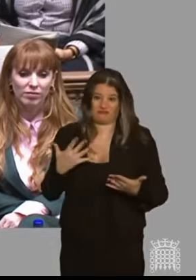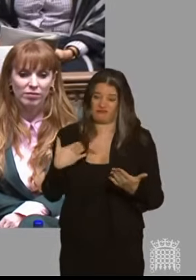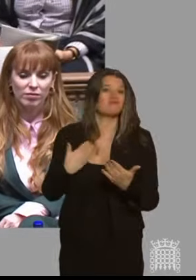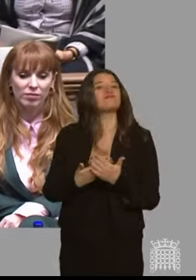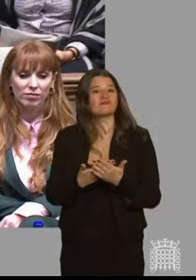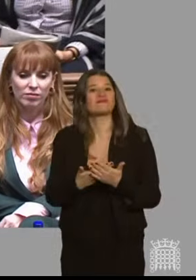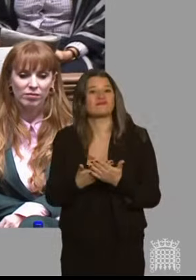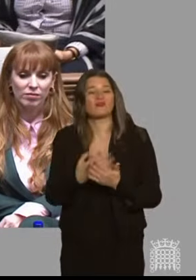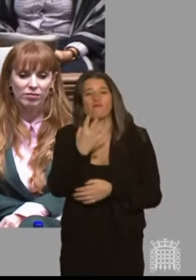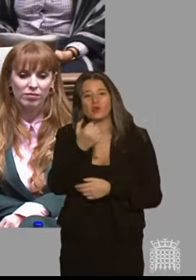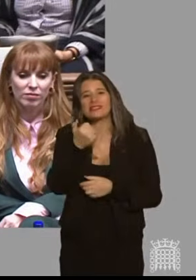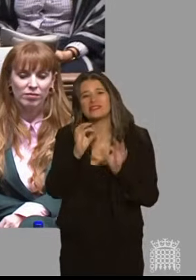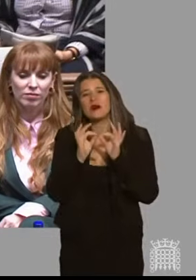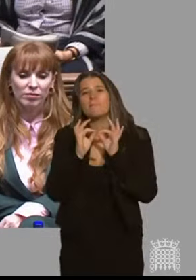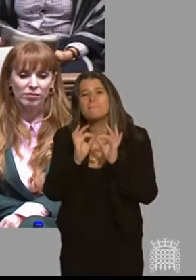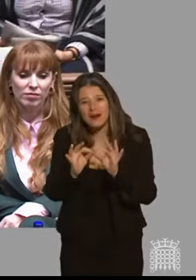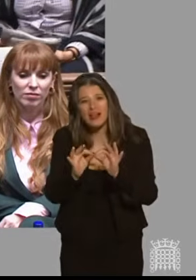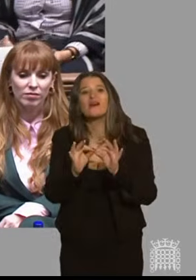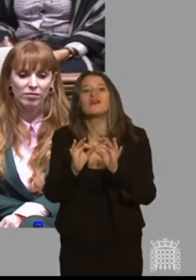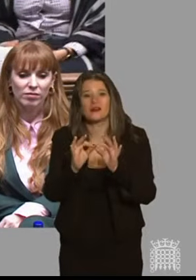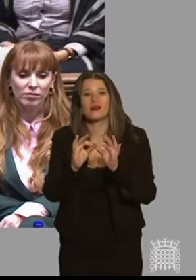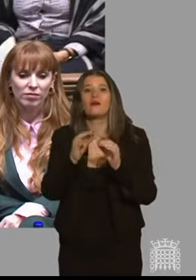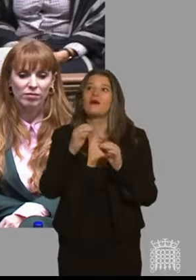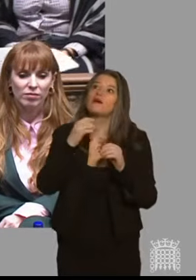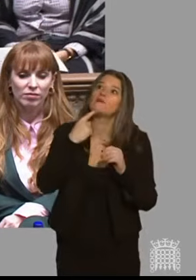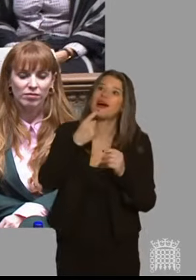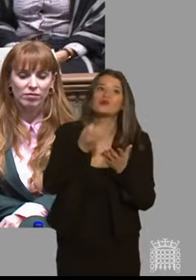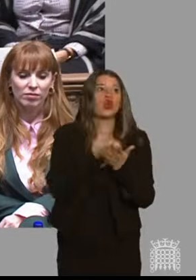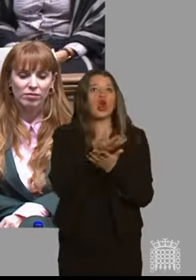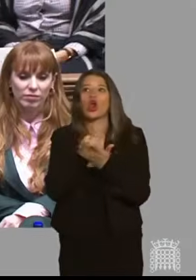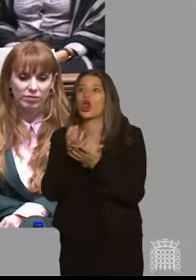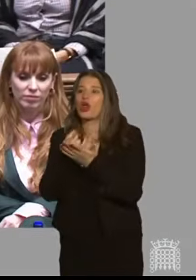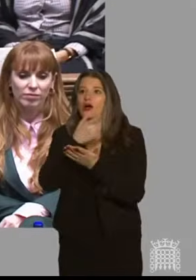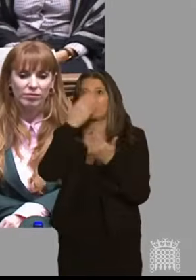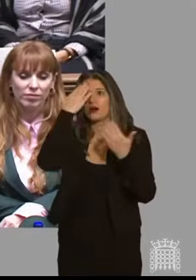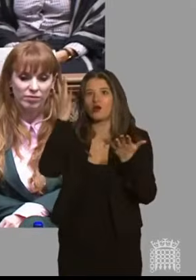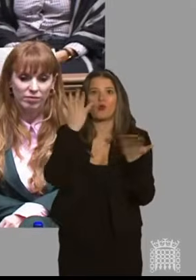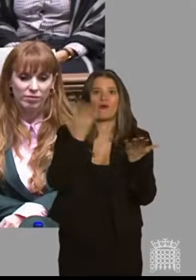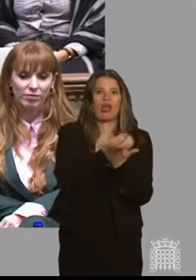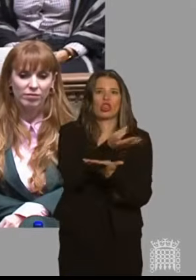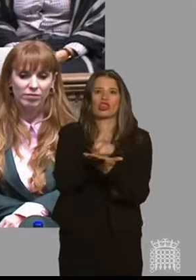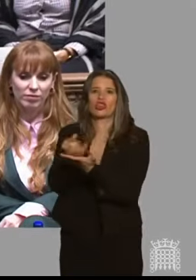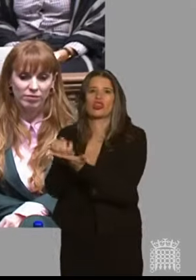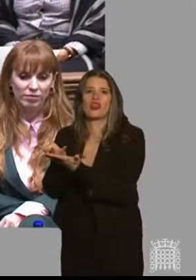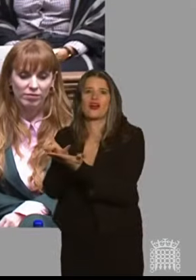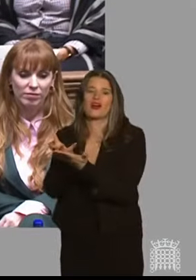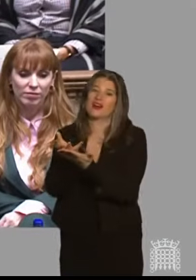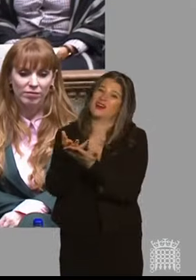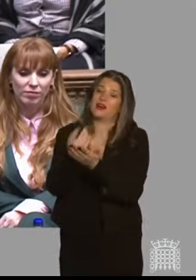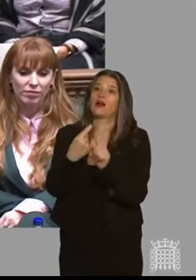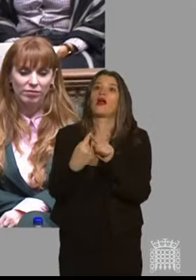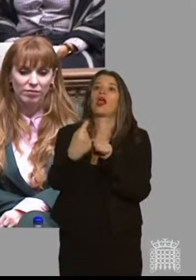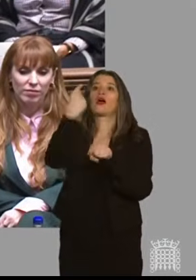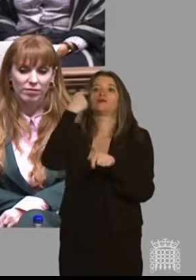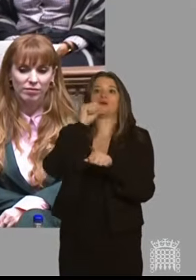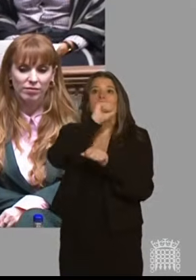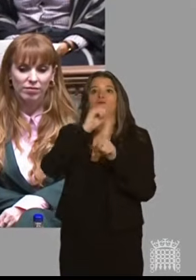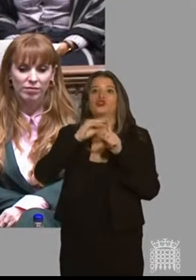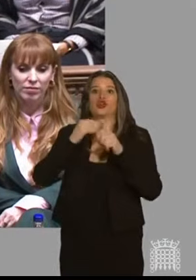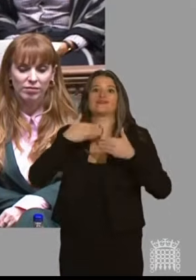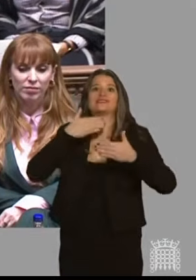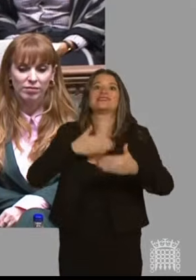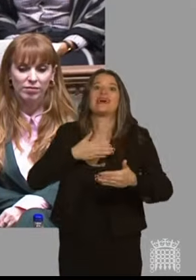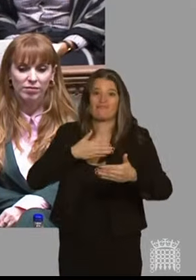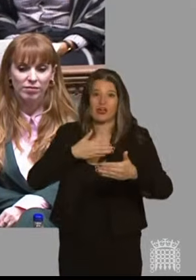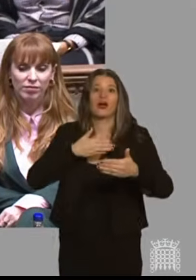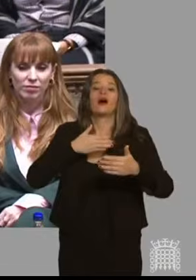those spreading hate. Today, he shrunk at the first challenge. Last week, he promised fantasy tax cuts. Now he's pretending it can